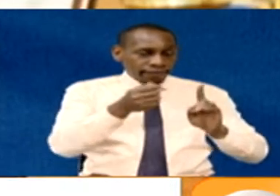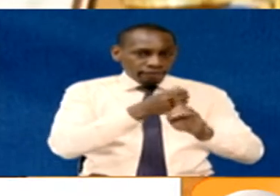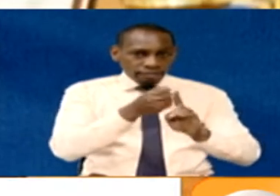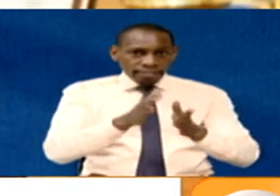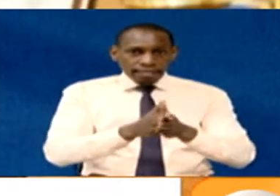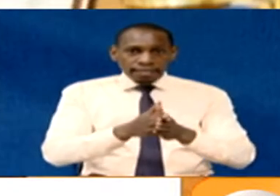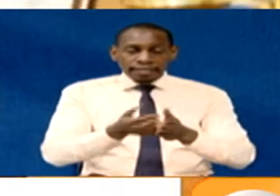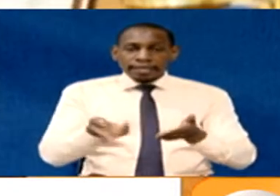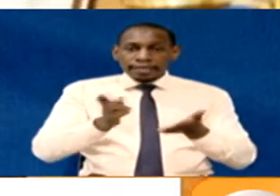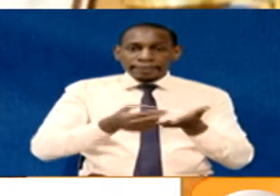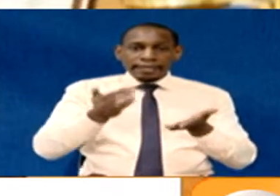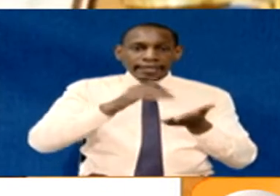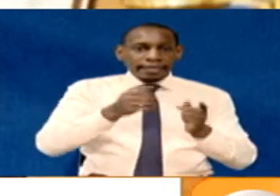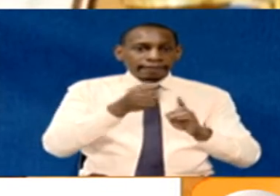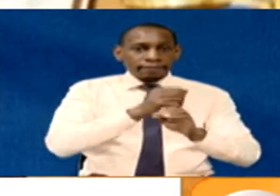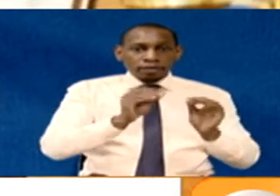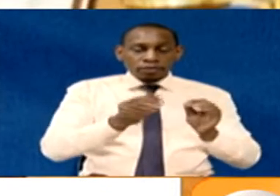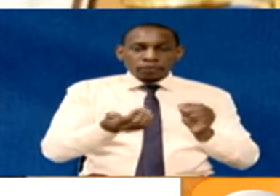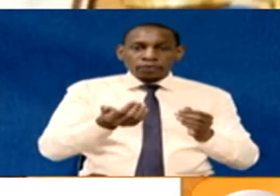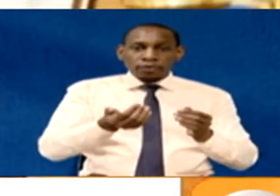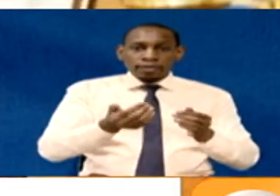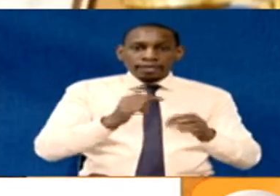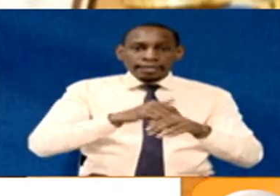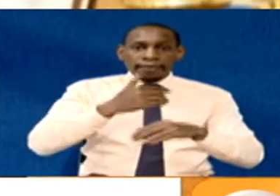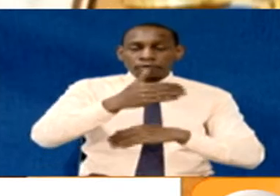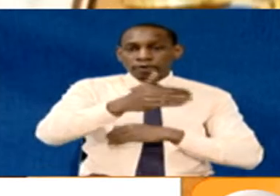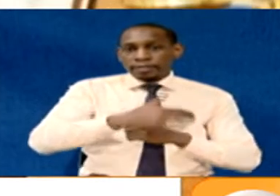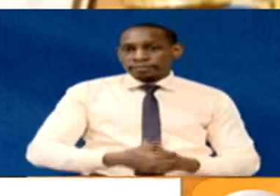don't have a repeat of violence every time.